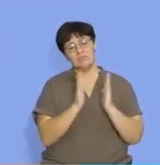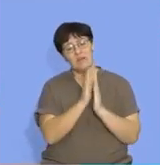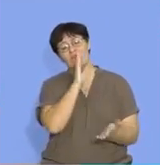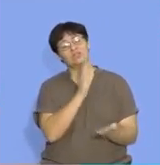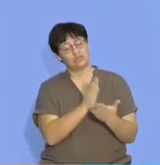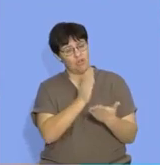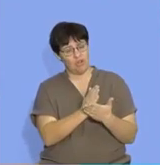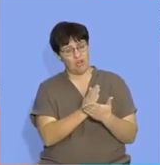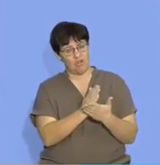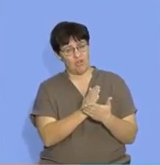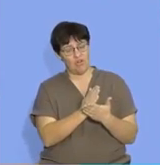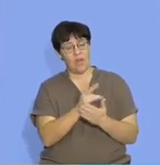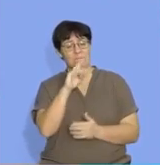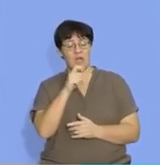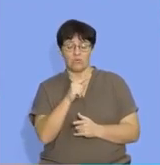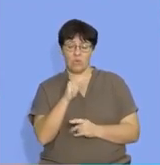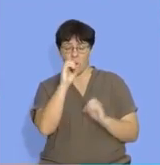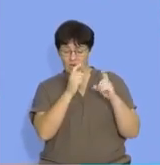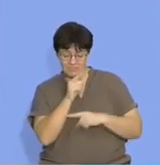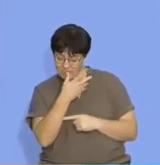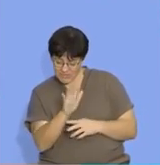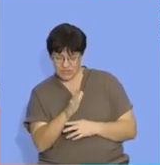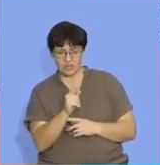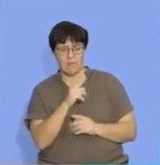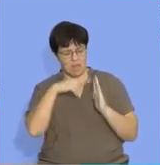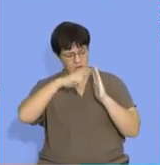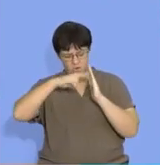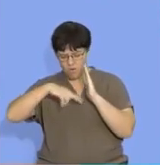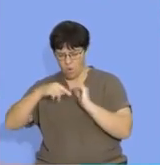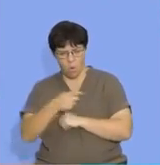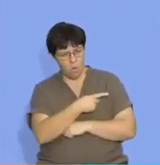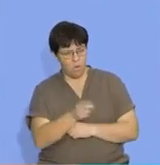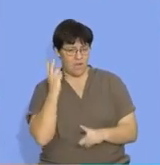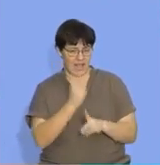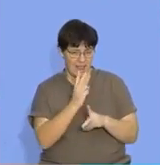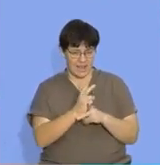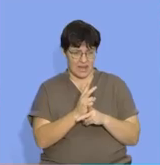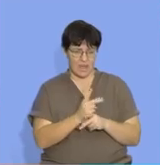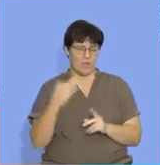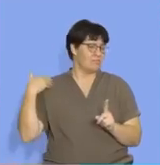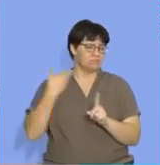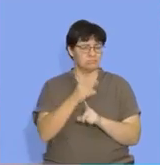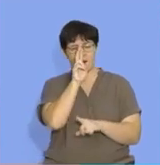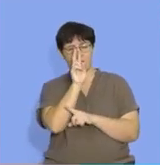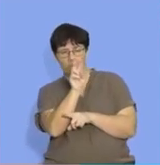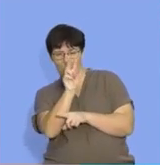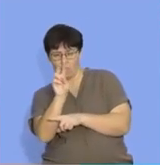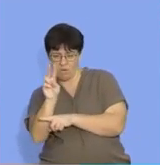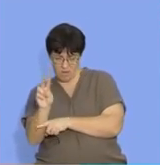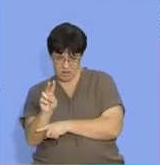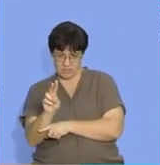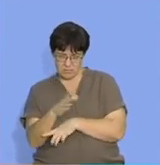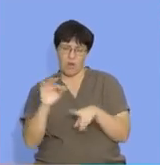this is the end of microorganisms. Go over everything, go over all the series that we have done.